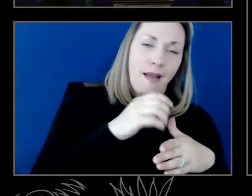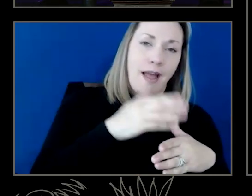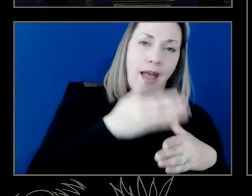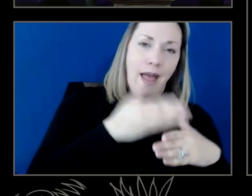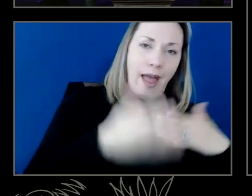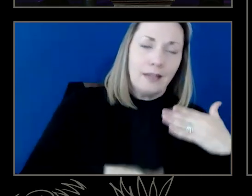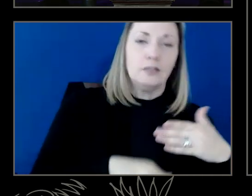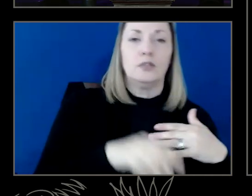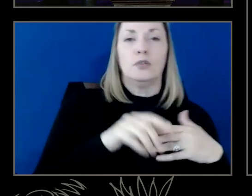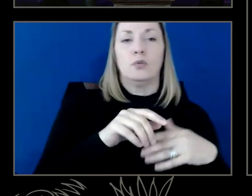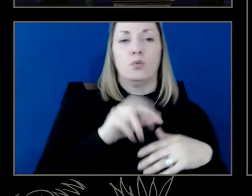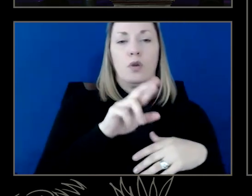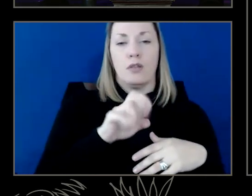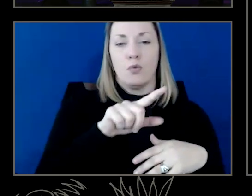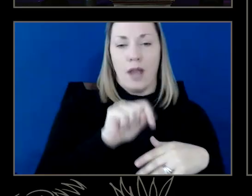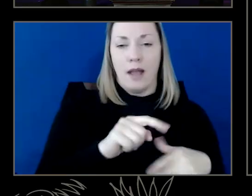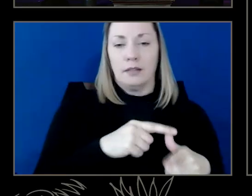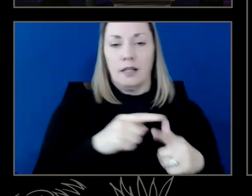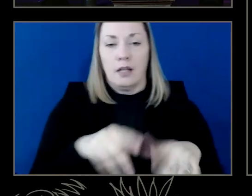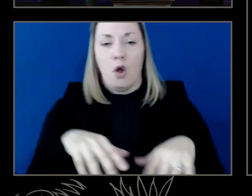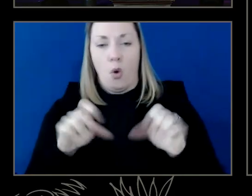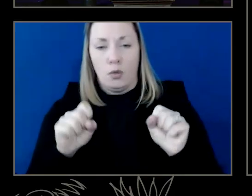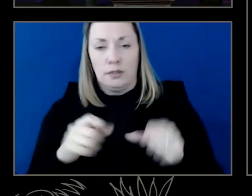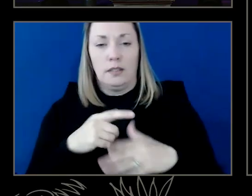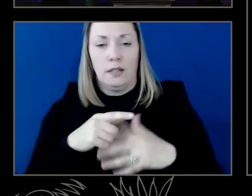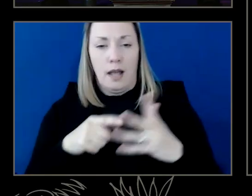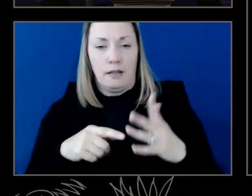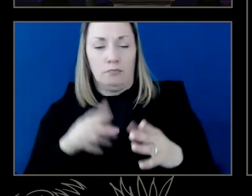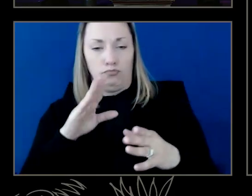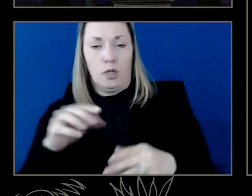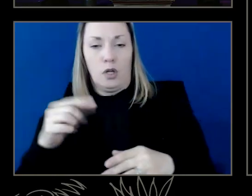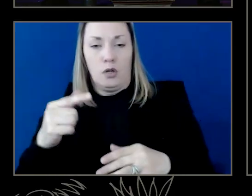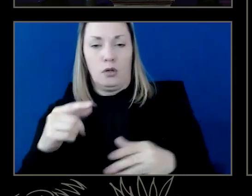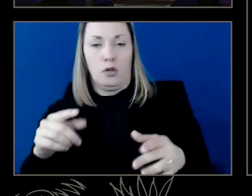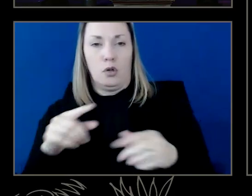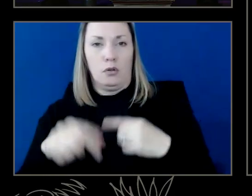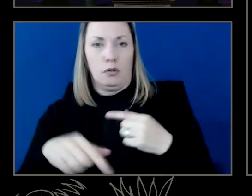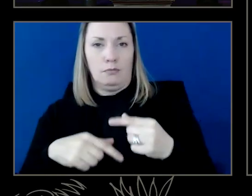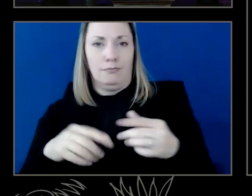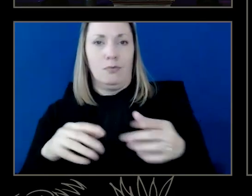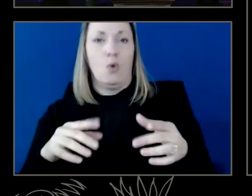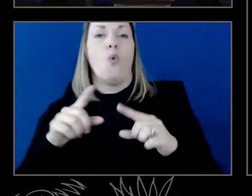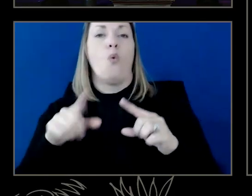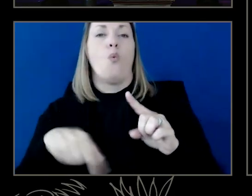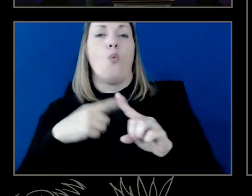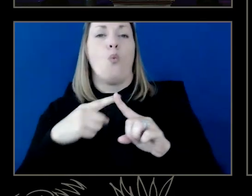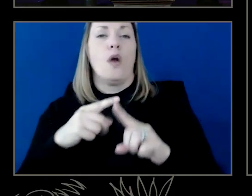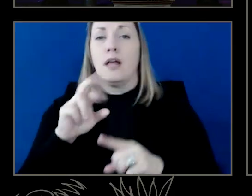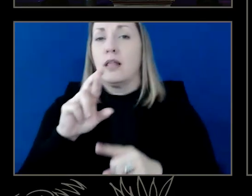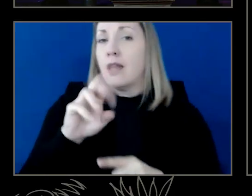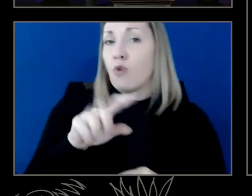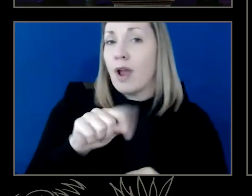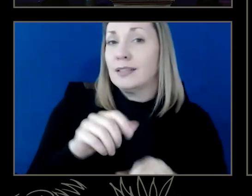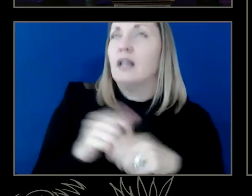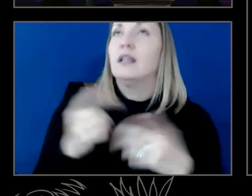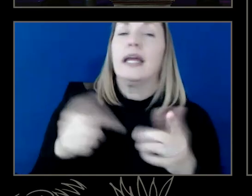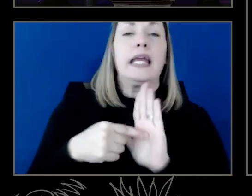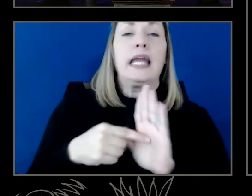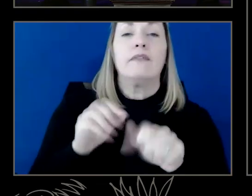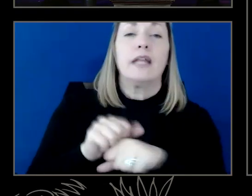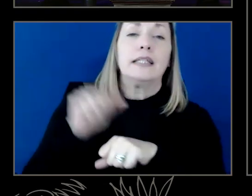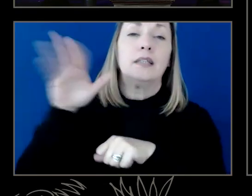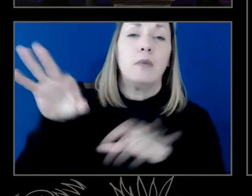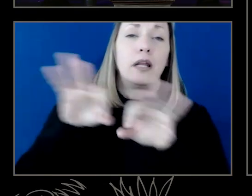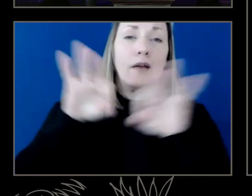S3, and globally distributed through CloudFront. When they interact, for example, submitting a form or fetching